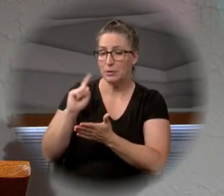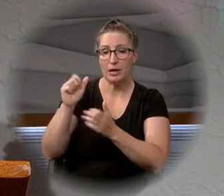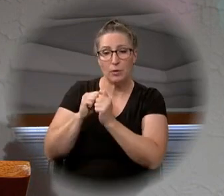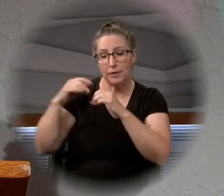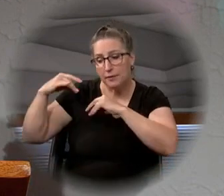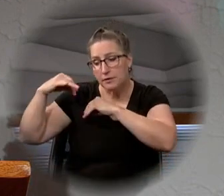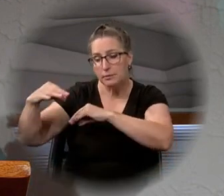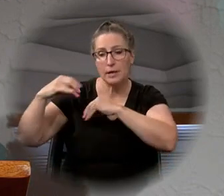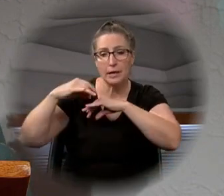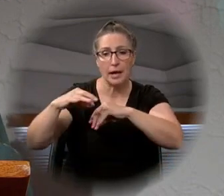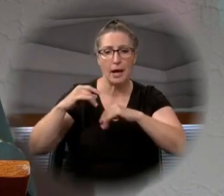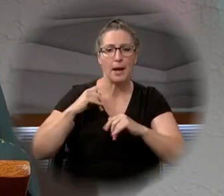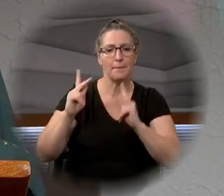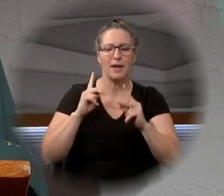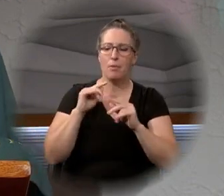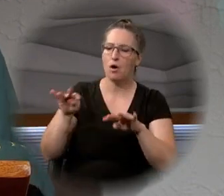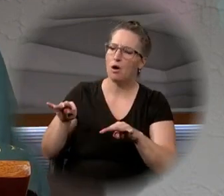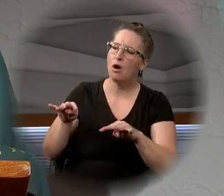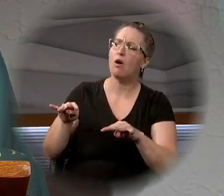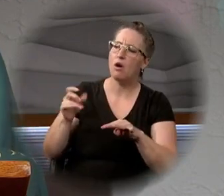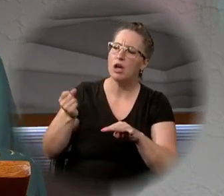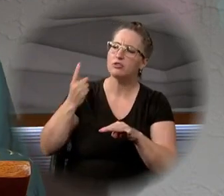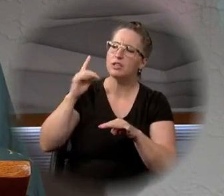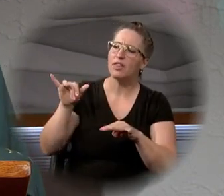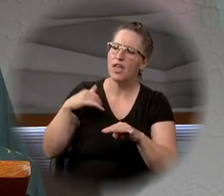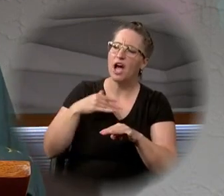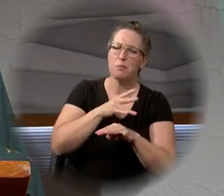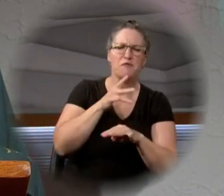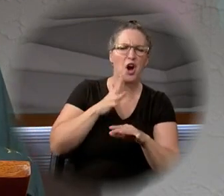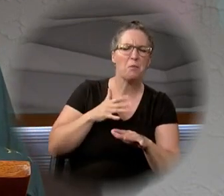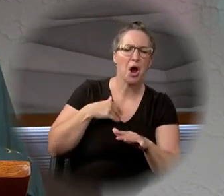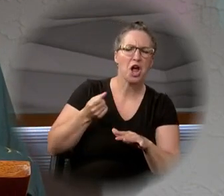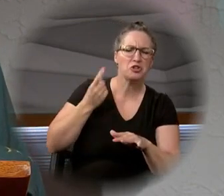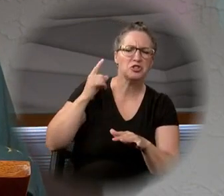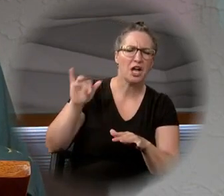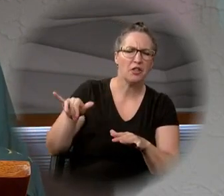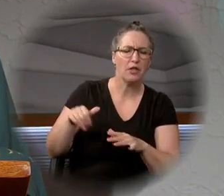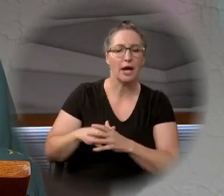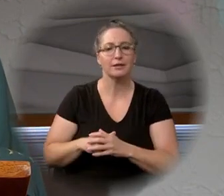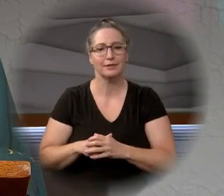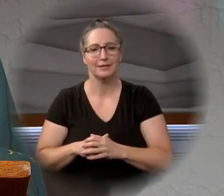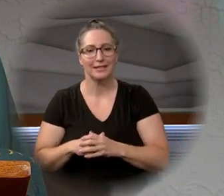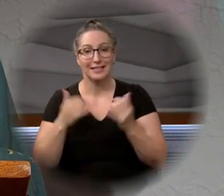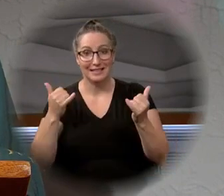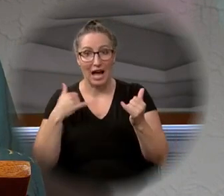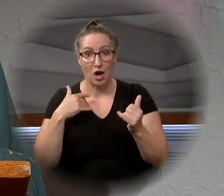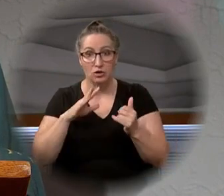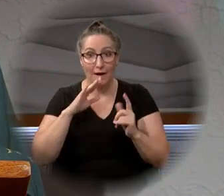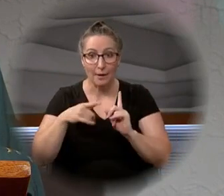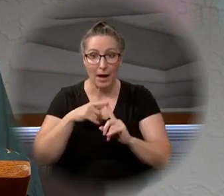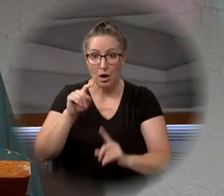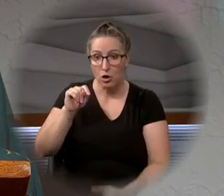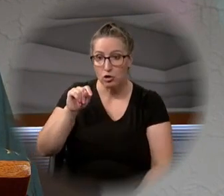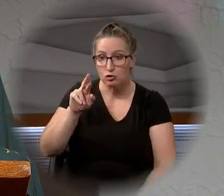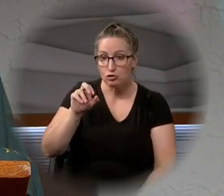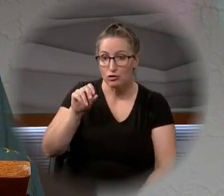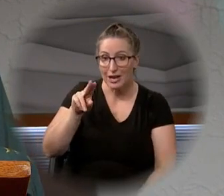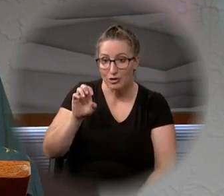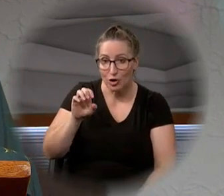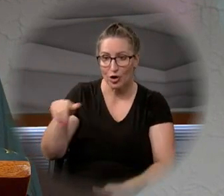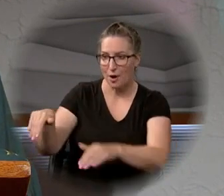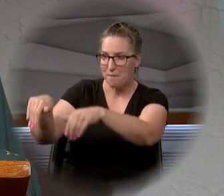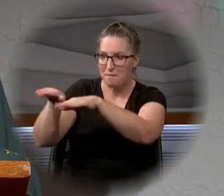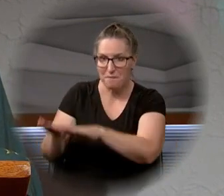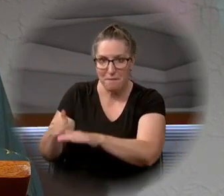around the people listening to his teaching in these parables. And now to talk about a treasure buried in a